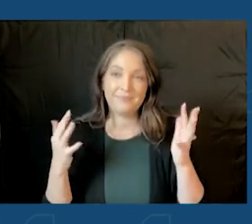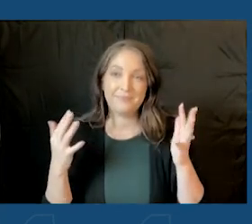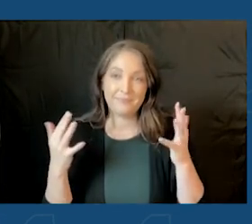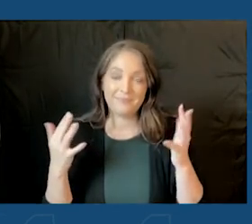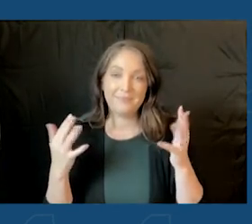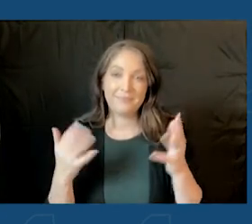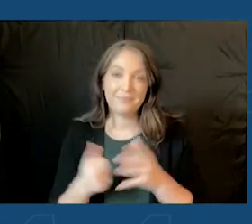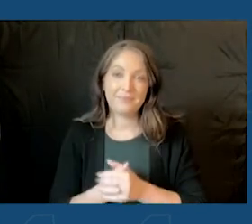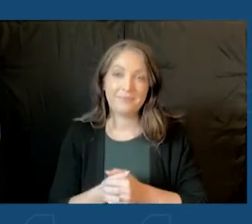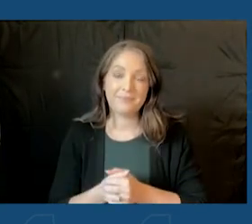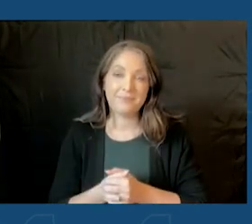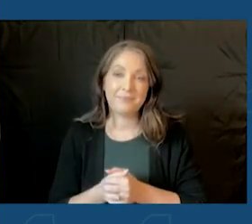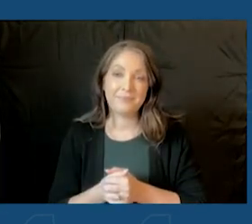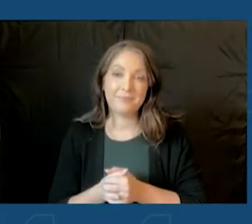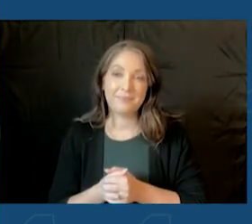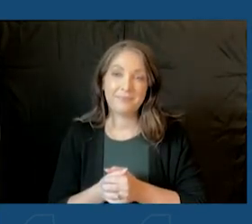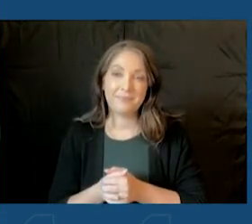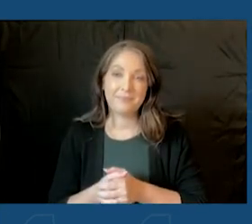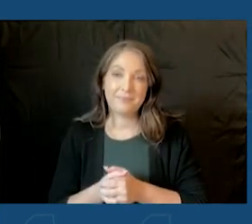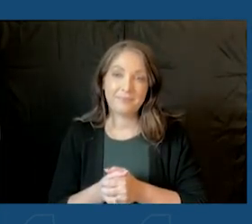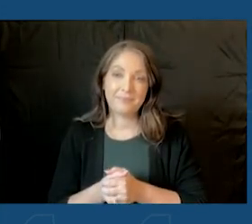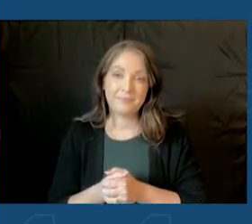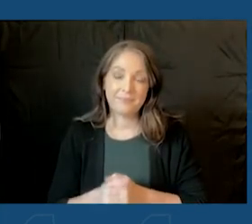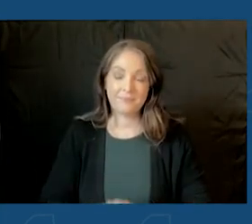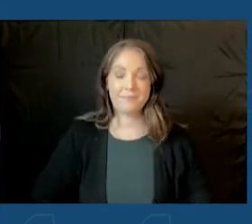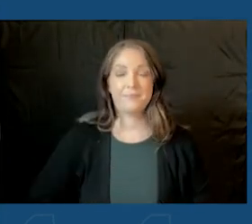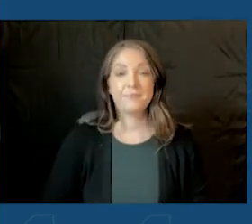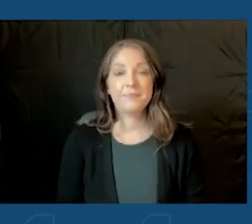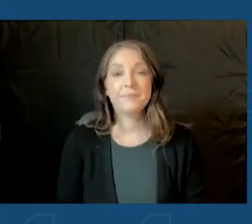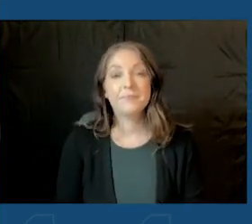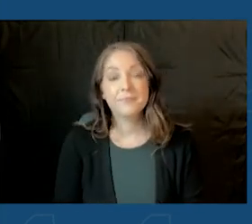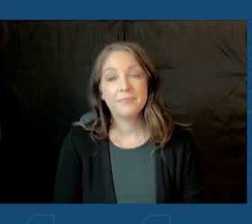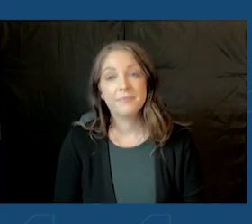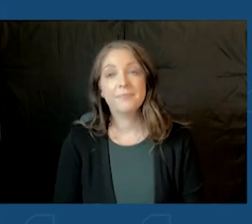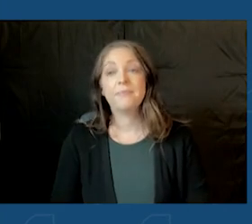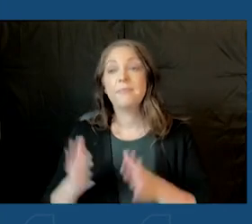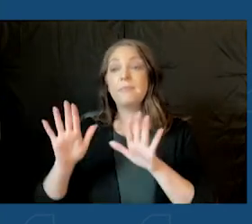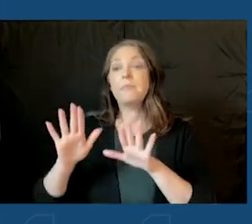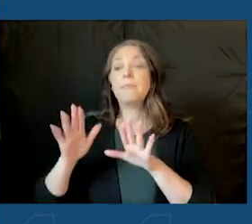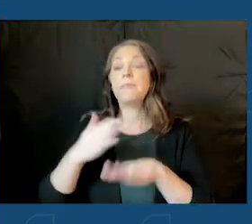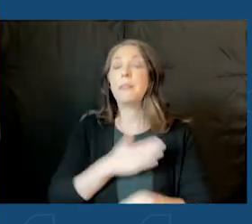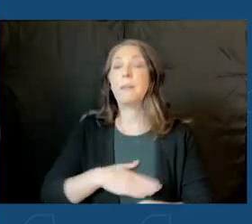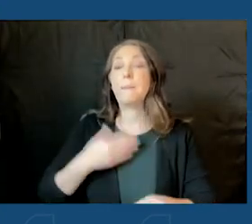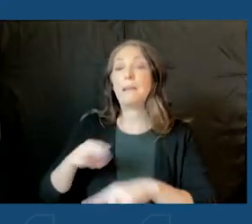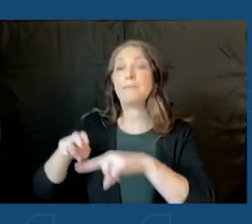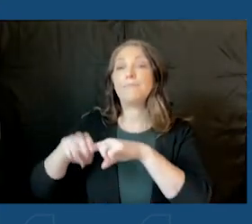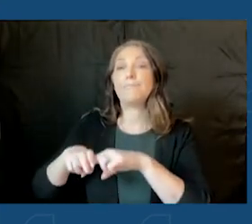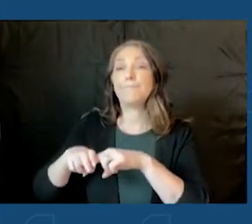Please remain seated for our unveiling.